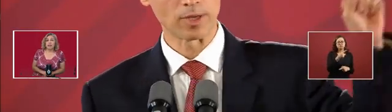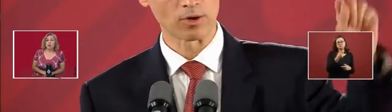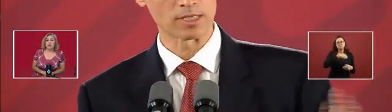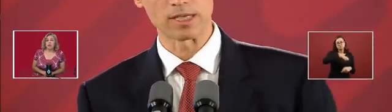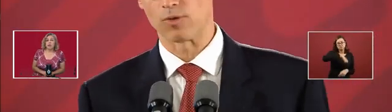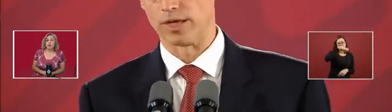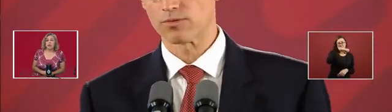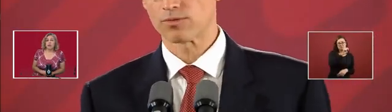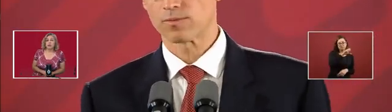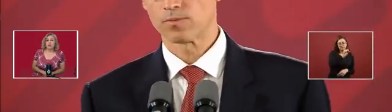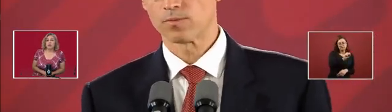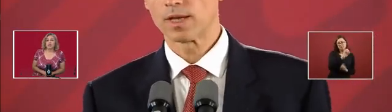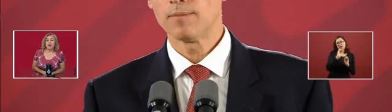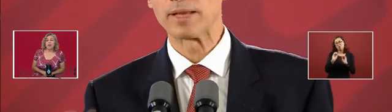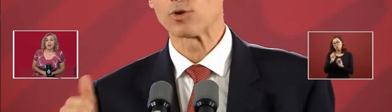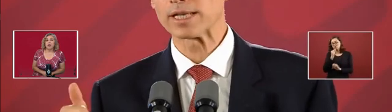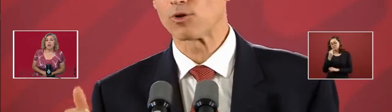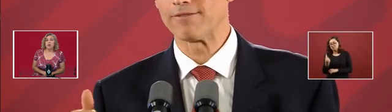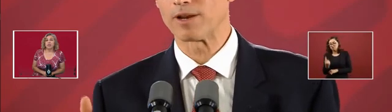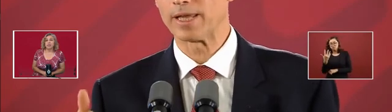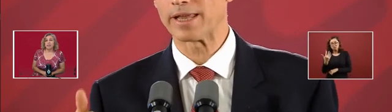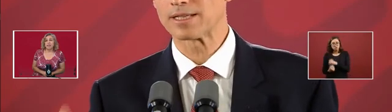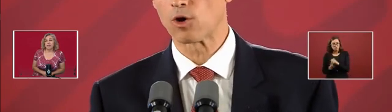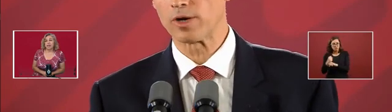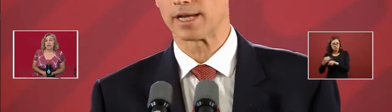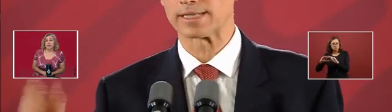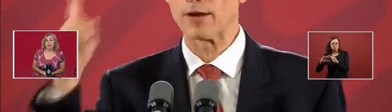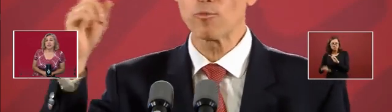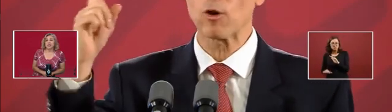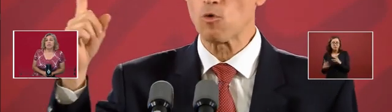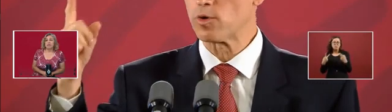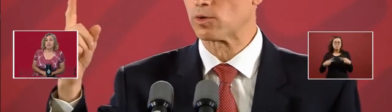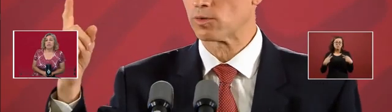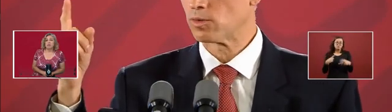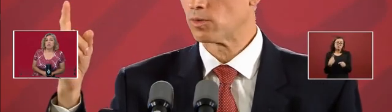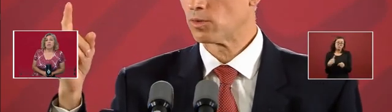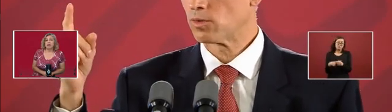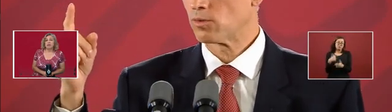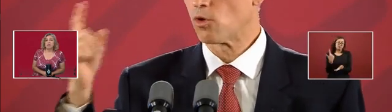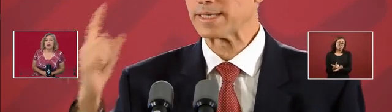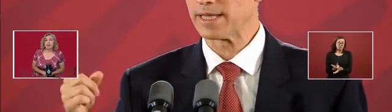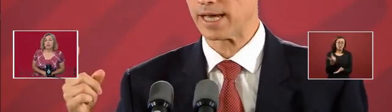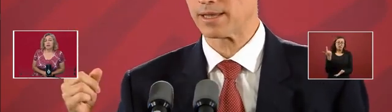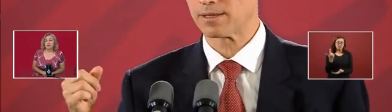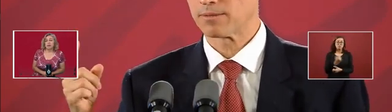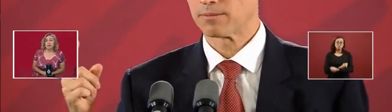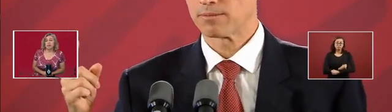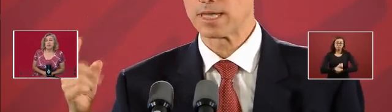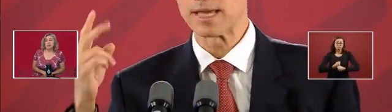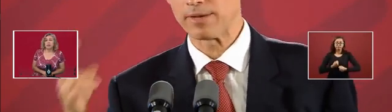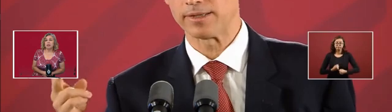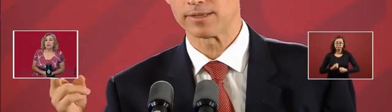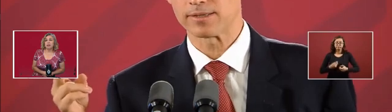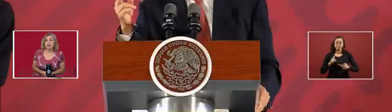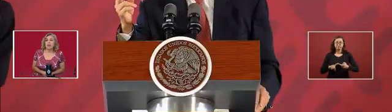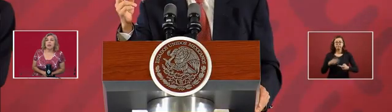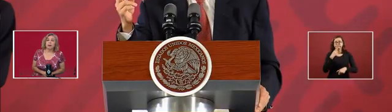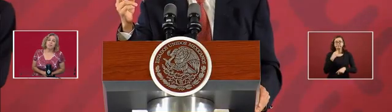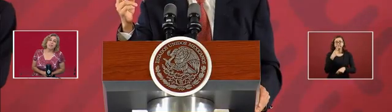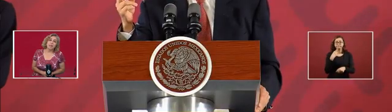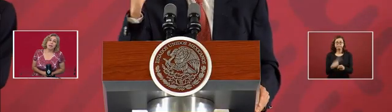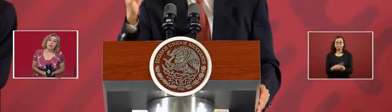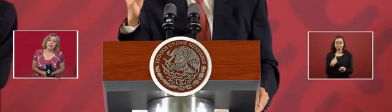So who do we say it now? These campaigns of promotion. towards the end of this month. Personas con Persons